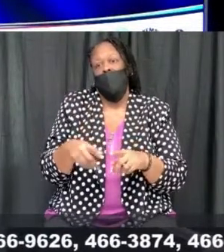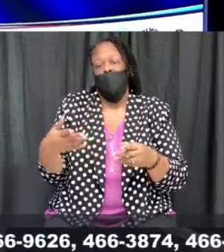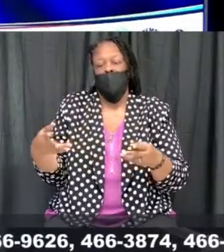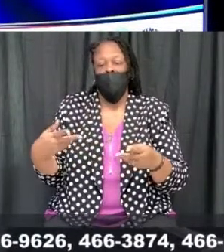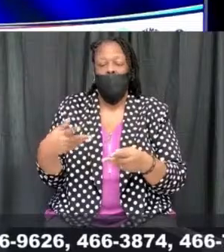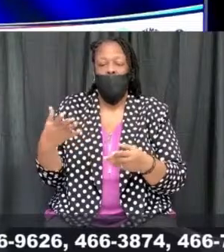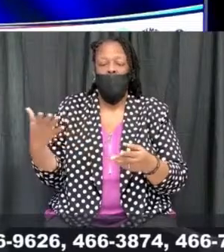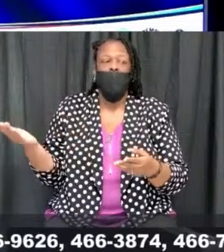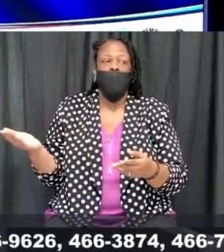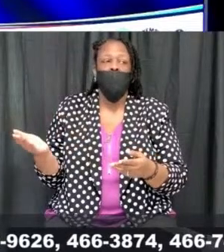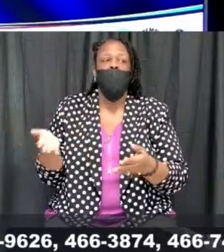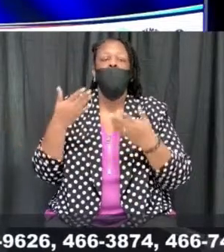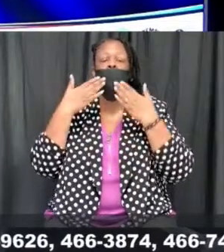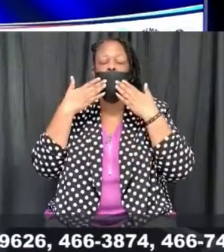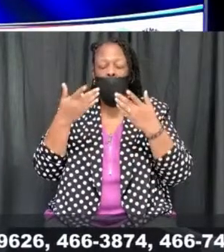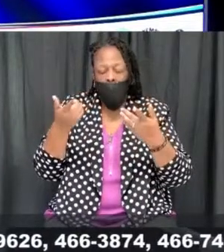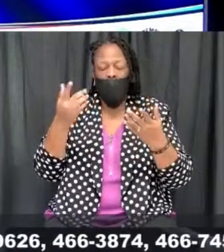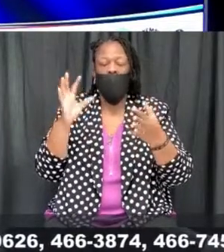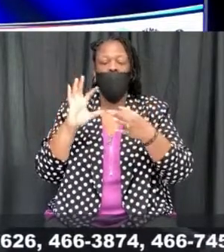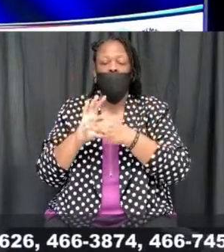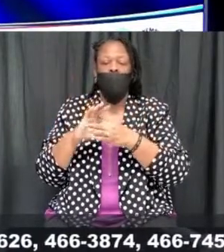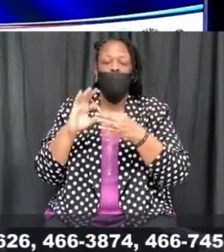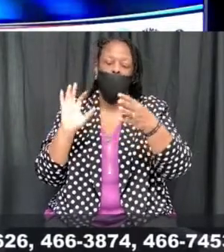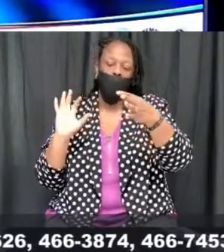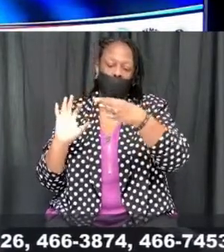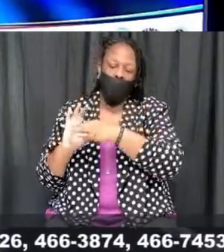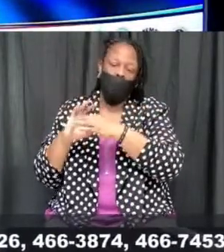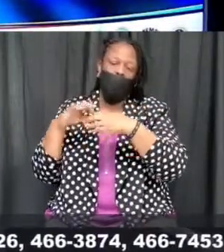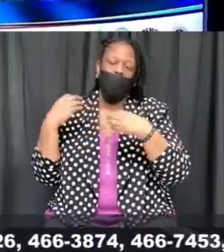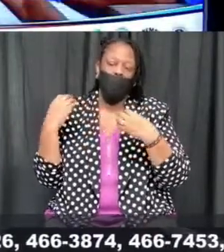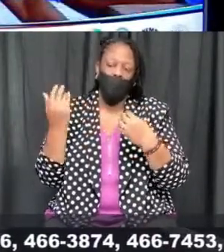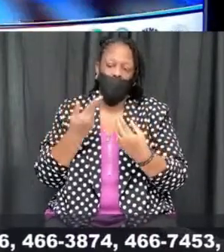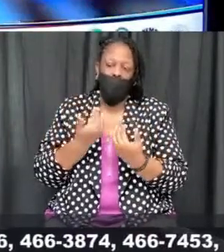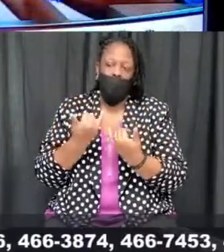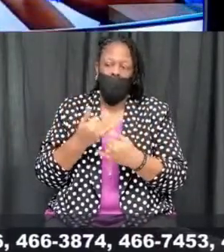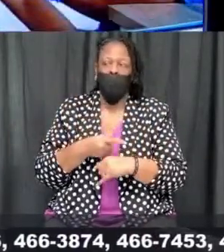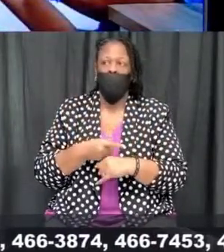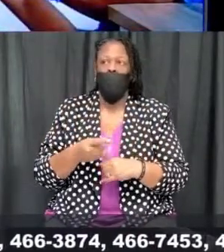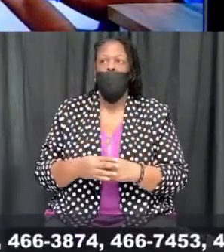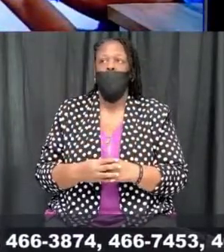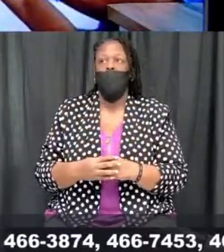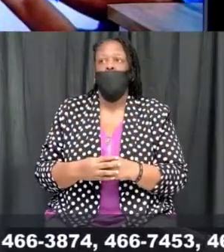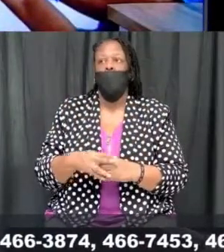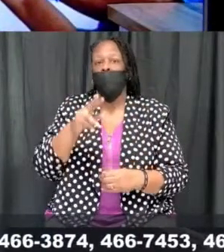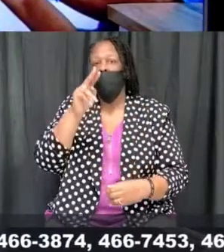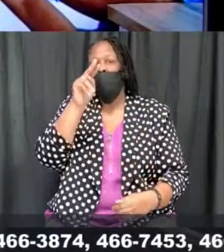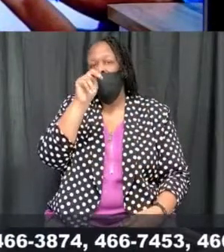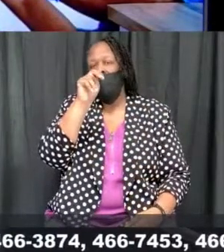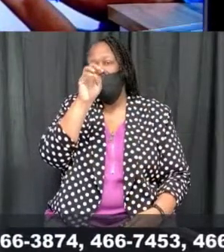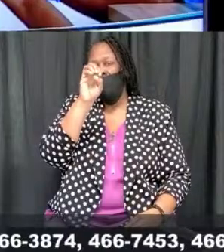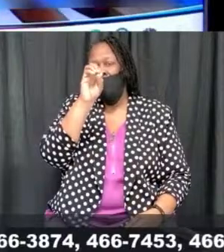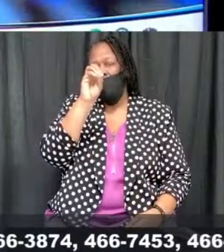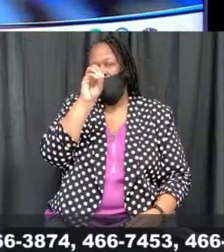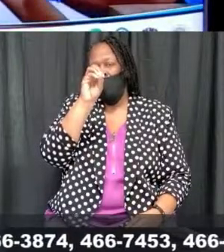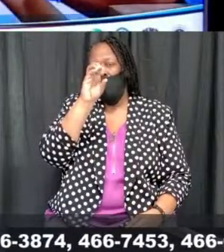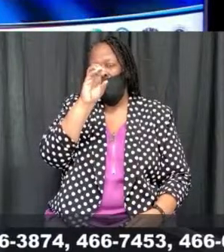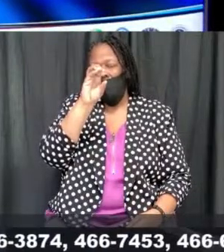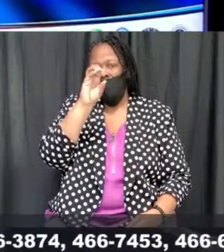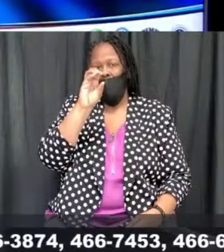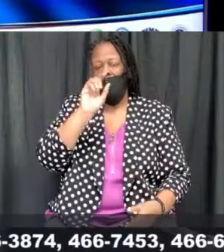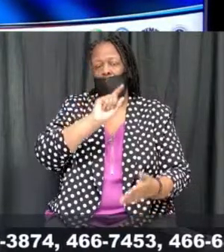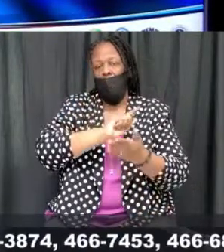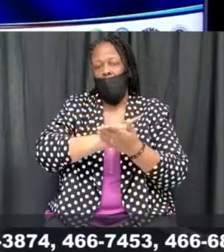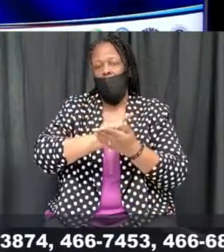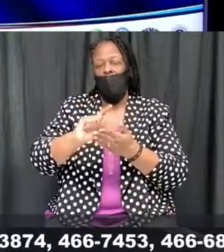for joining us today. This is the National Emergency Operations Center COVID-19